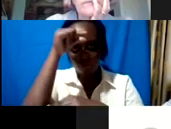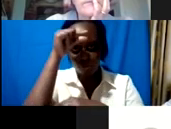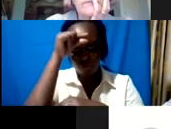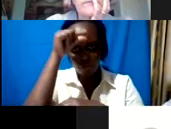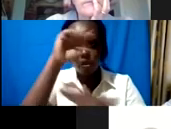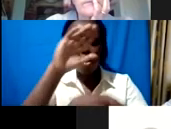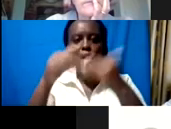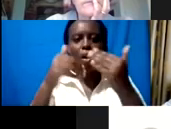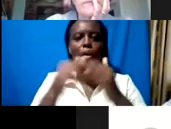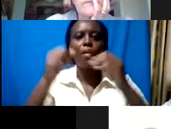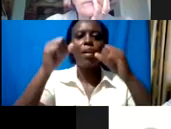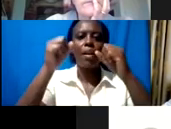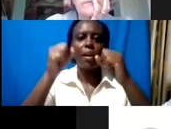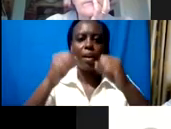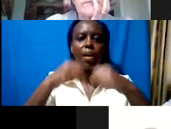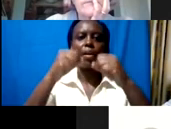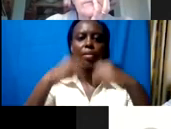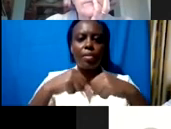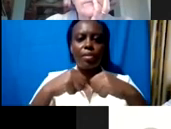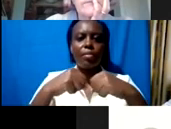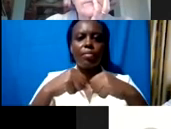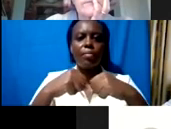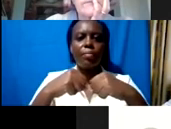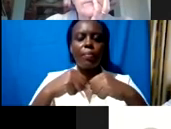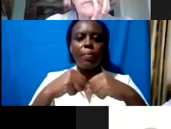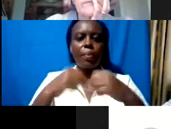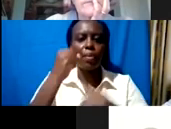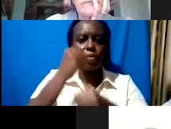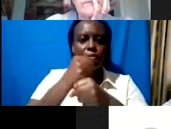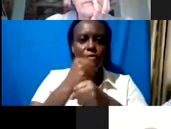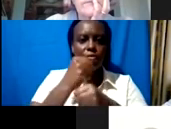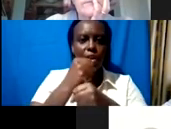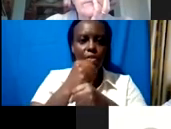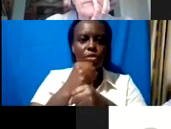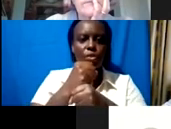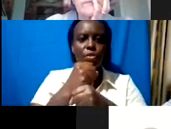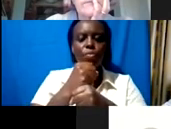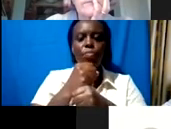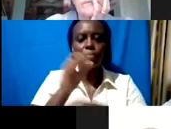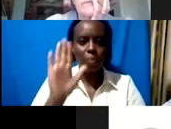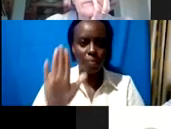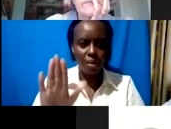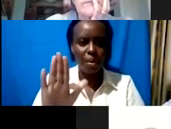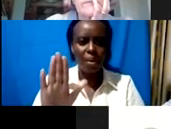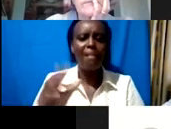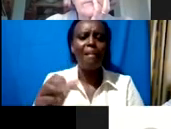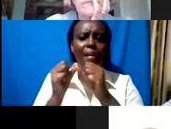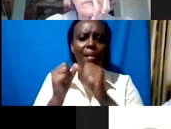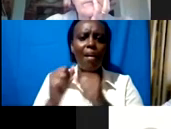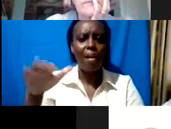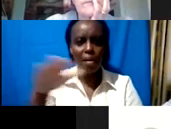that the functional assignment is one of the most difficult area of our constitution and